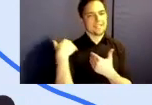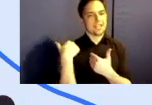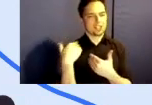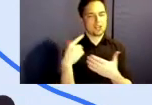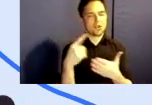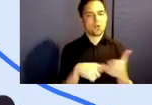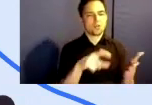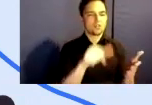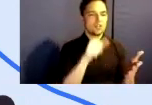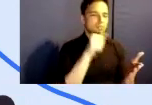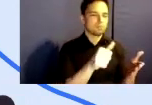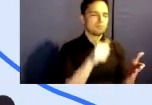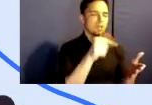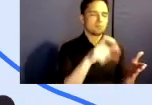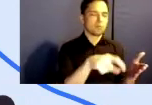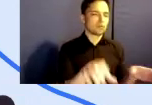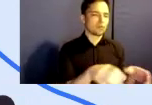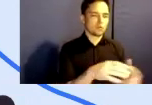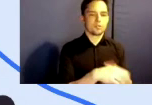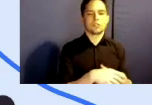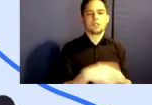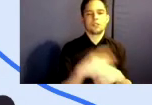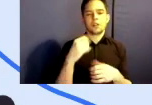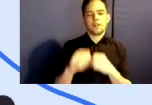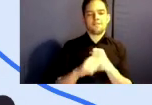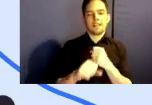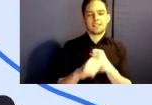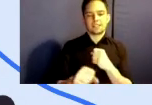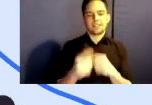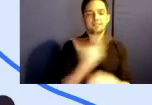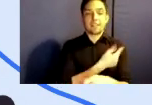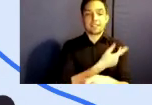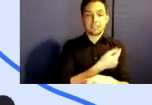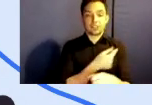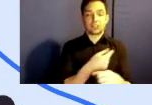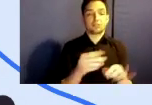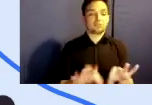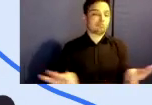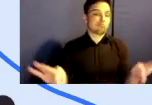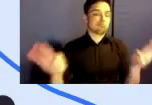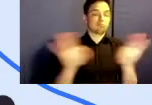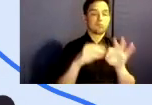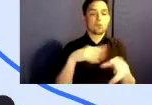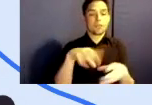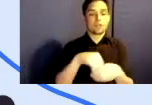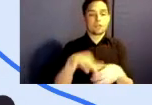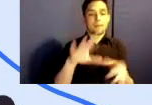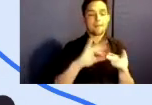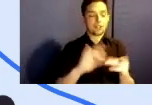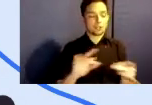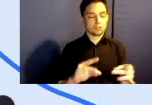do. And also for our vaccination promotion campaign, it's extremely important that we include the messages